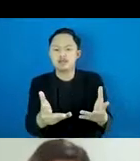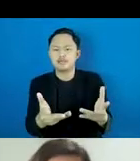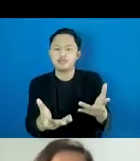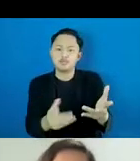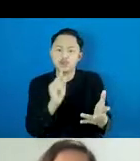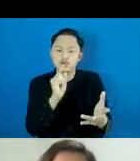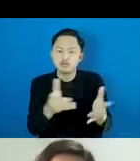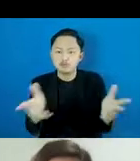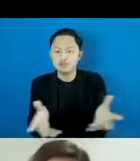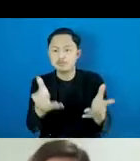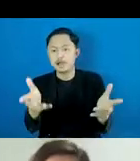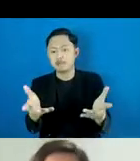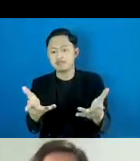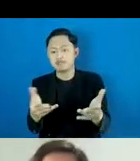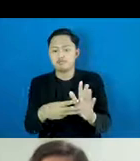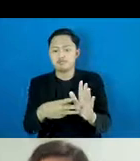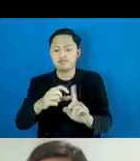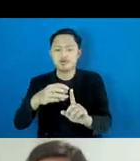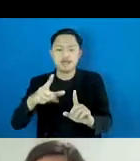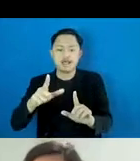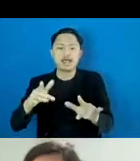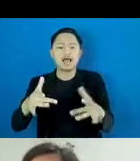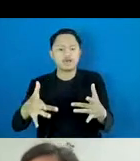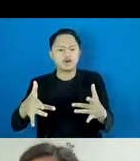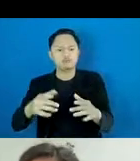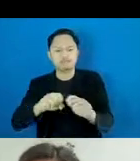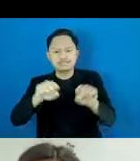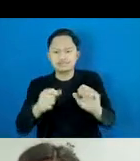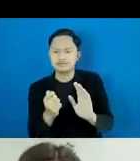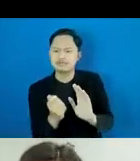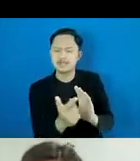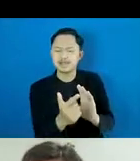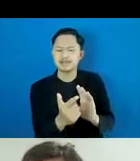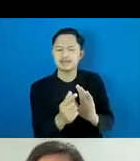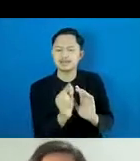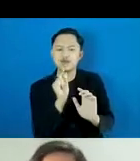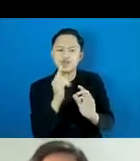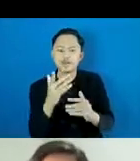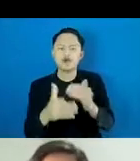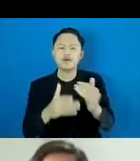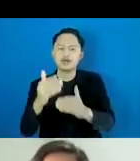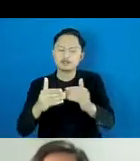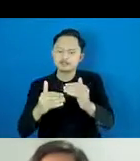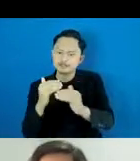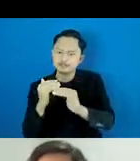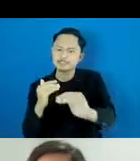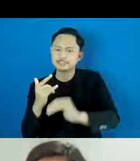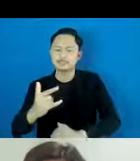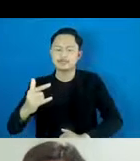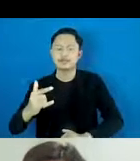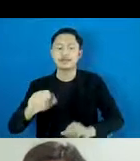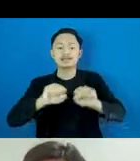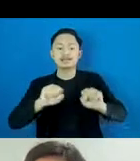the model, which is the payment is not paid anymore by the operator. The payment is made through